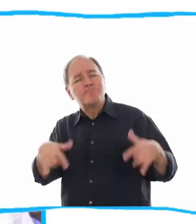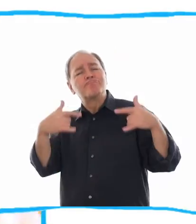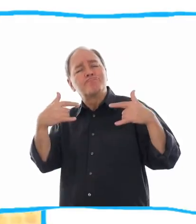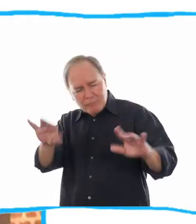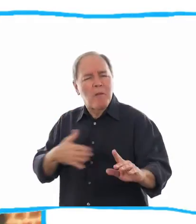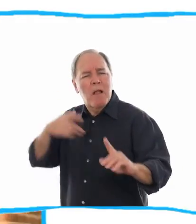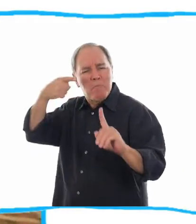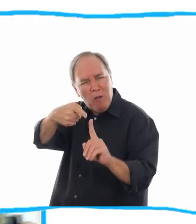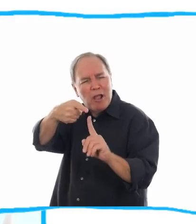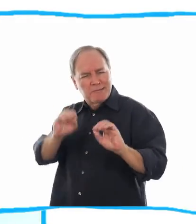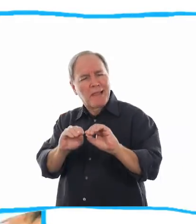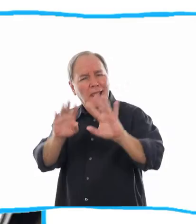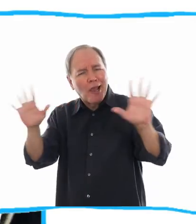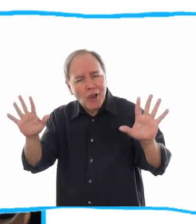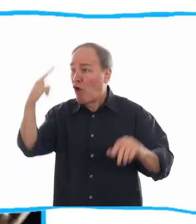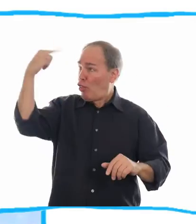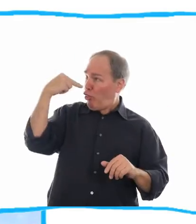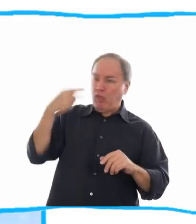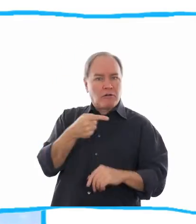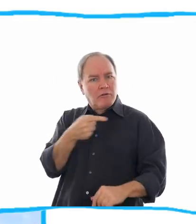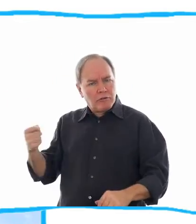without disabilities.